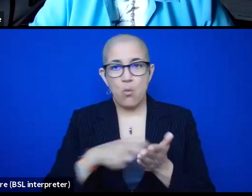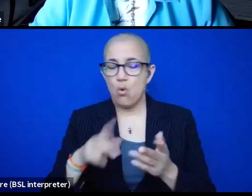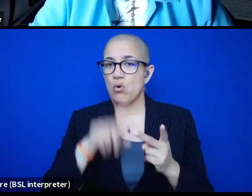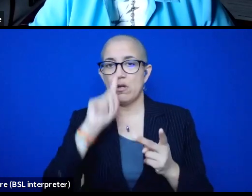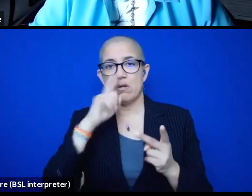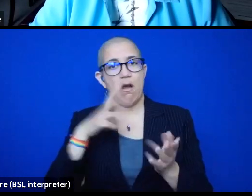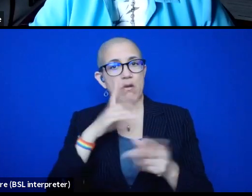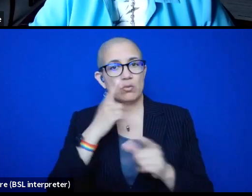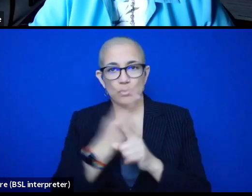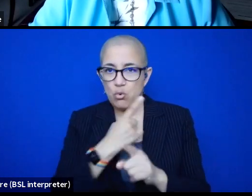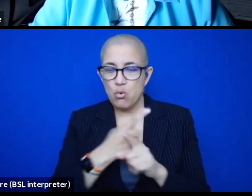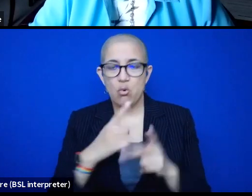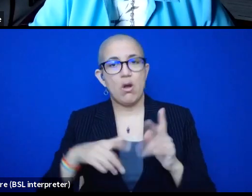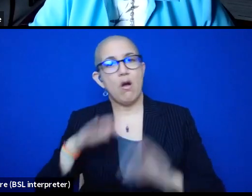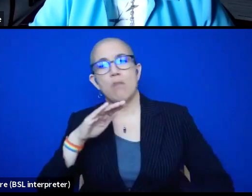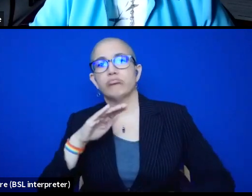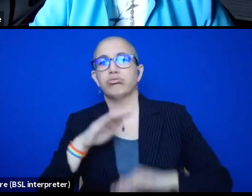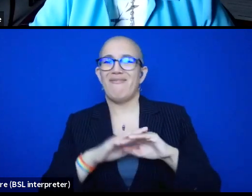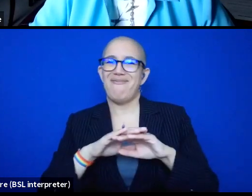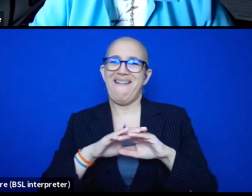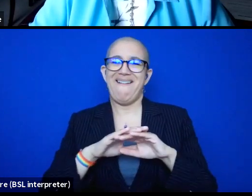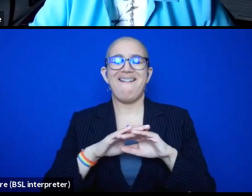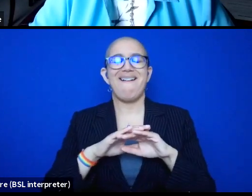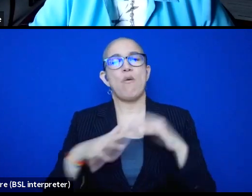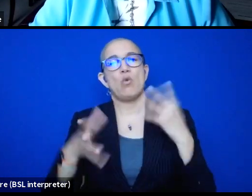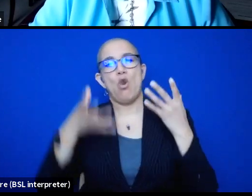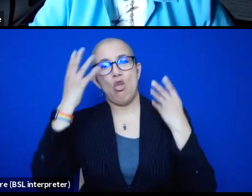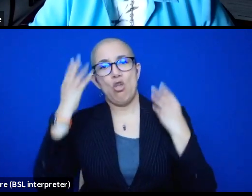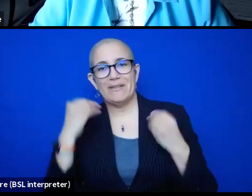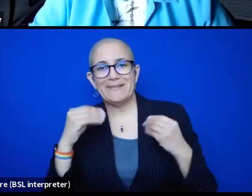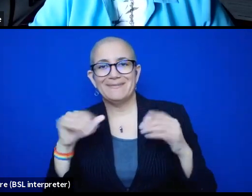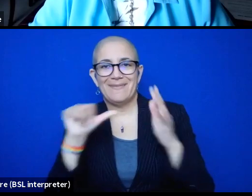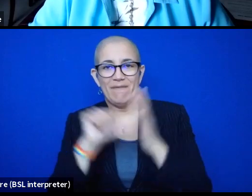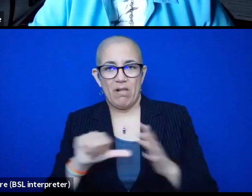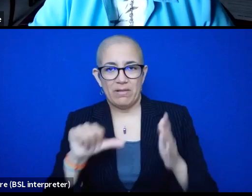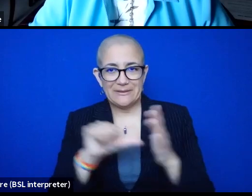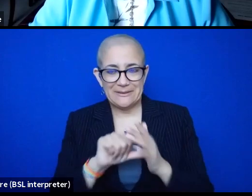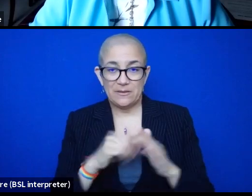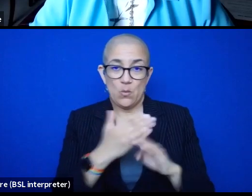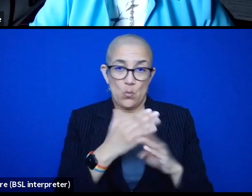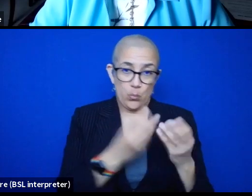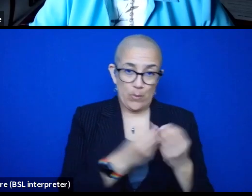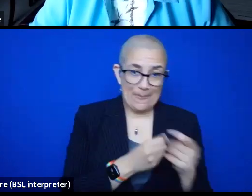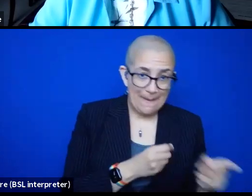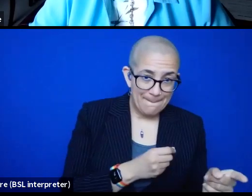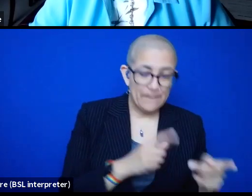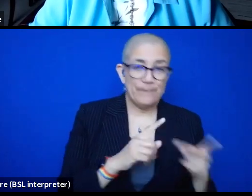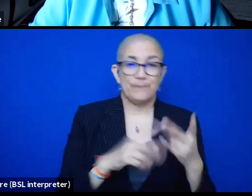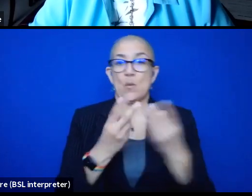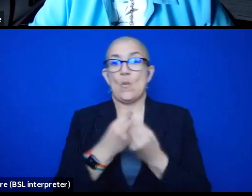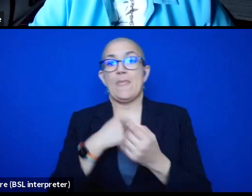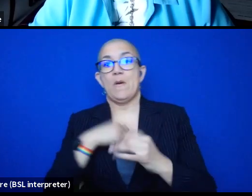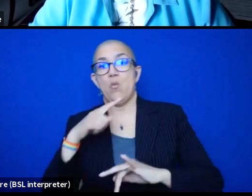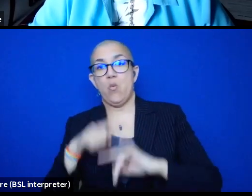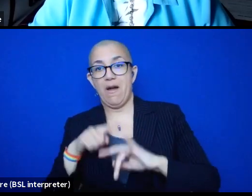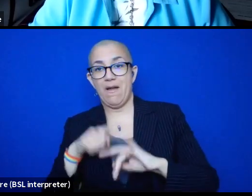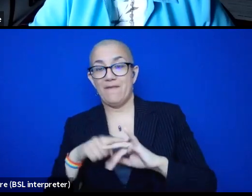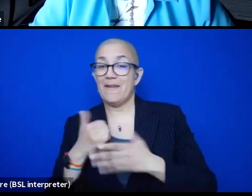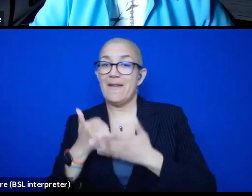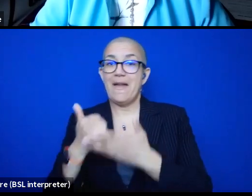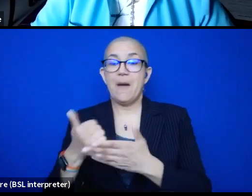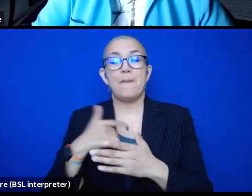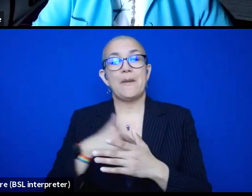profound learning difficulties. And working for him with my wife and also actually helping my constituents who've